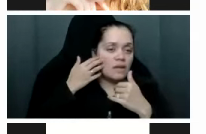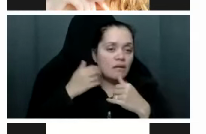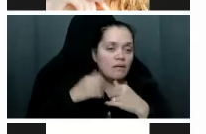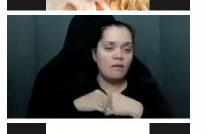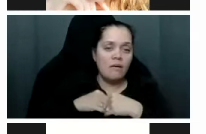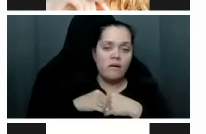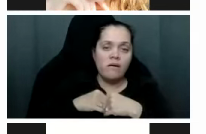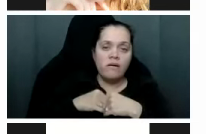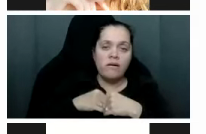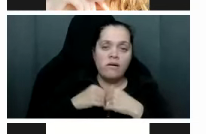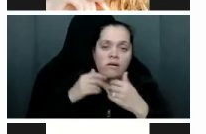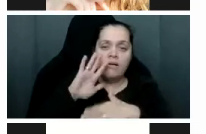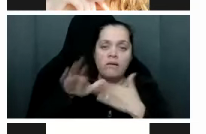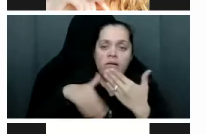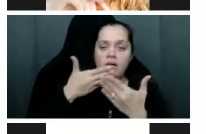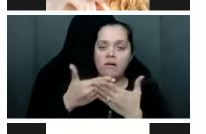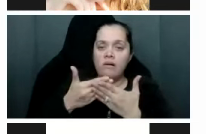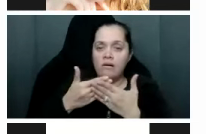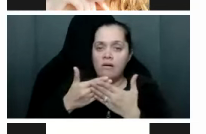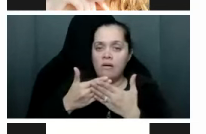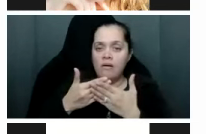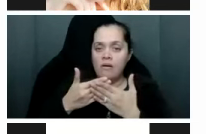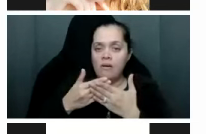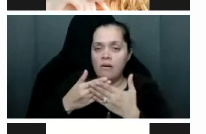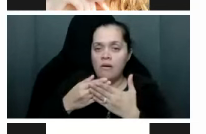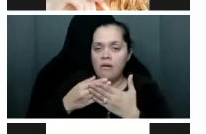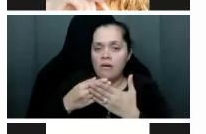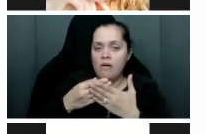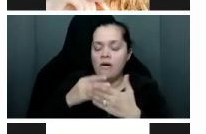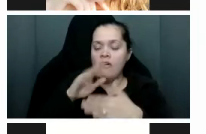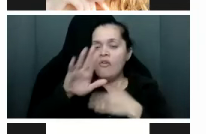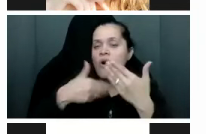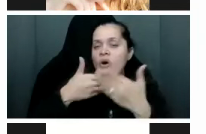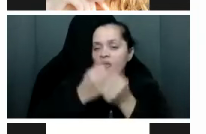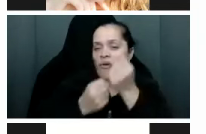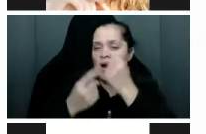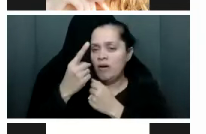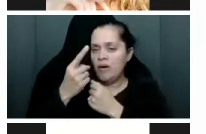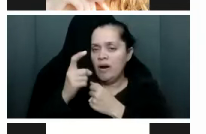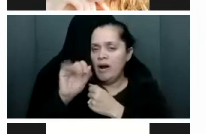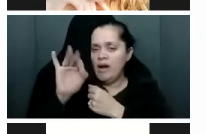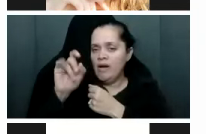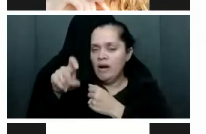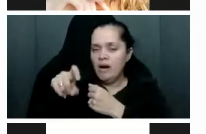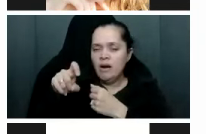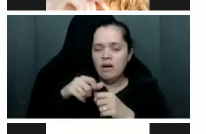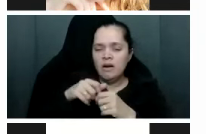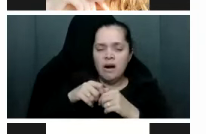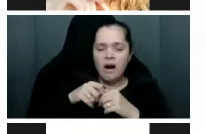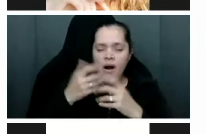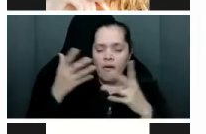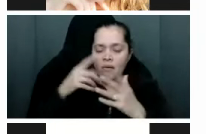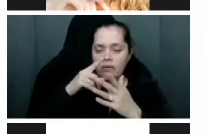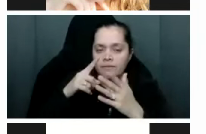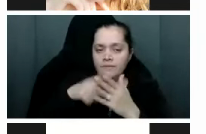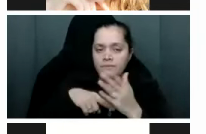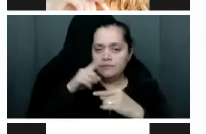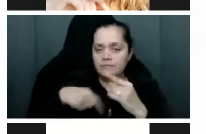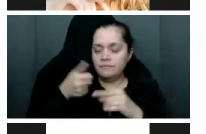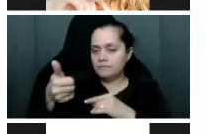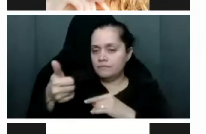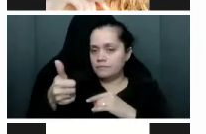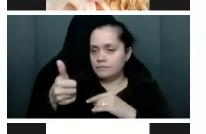that's the whole, the bump for the whole for everybody if needed. What about you? What